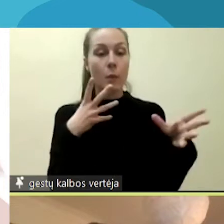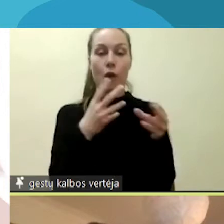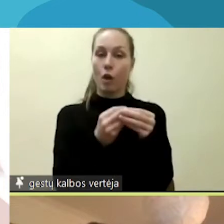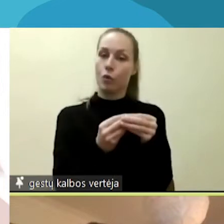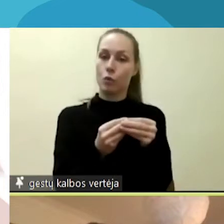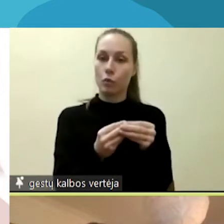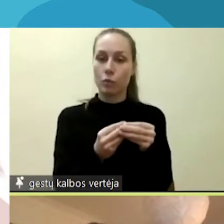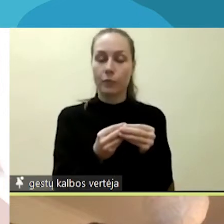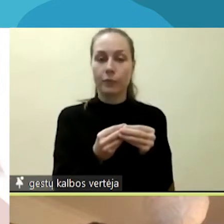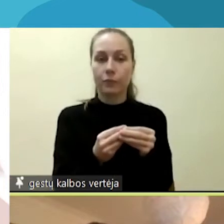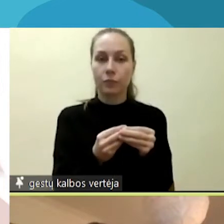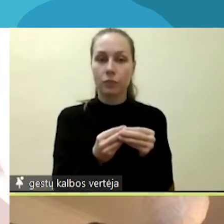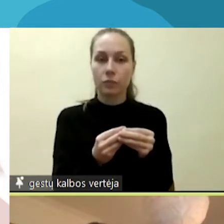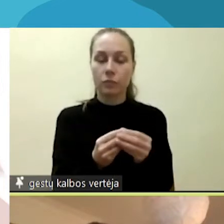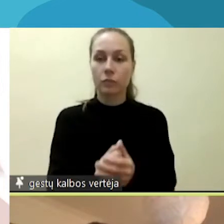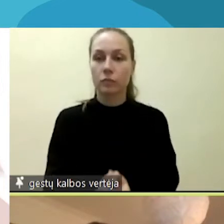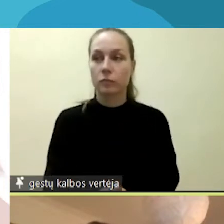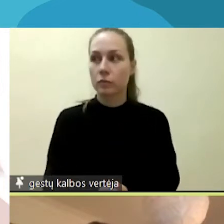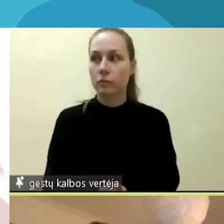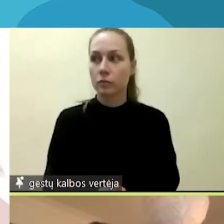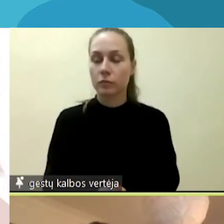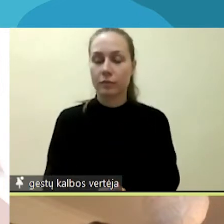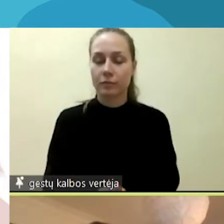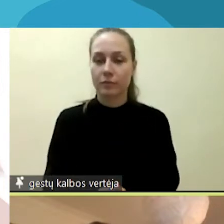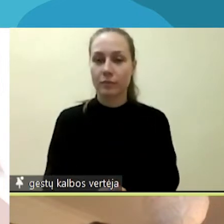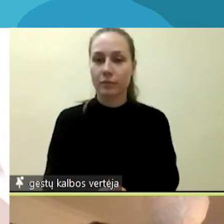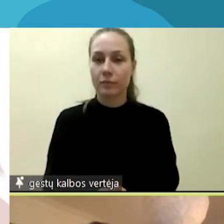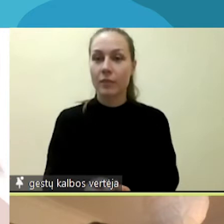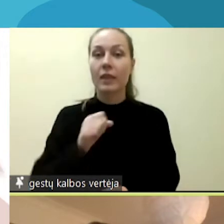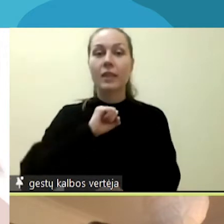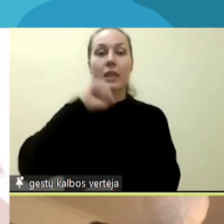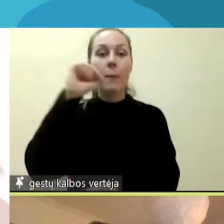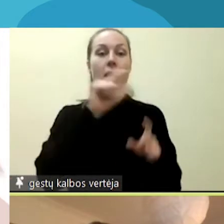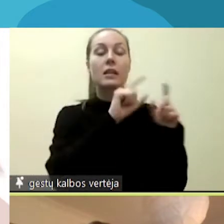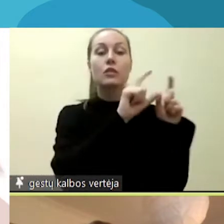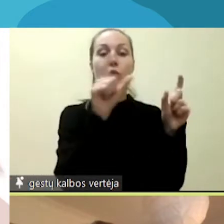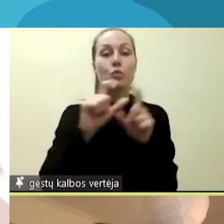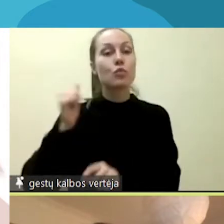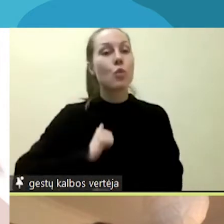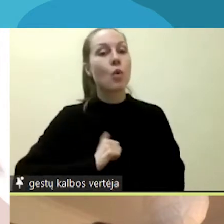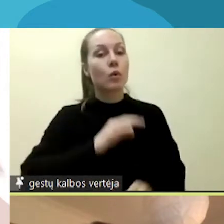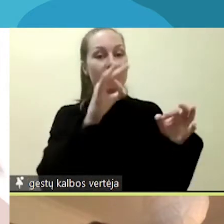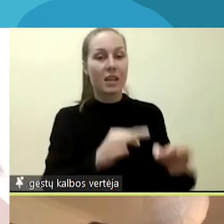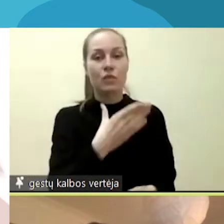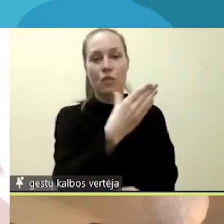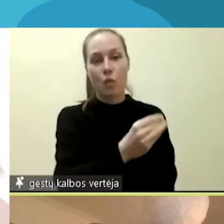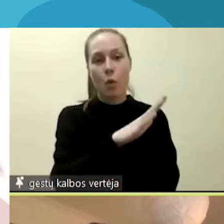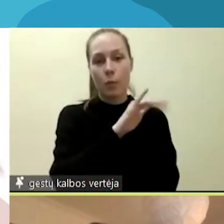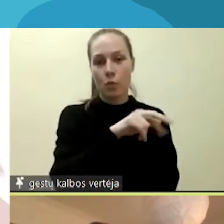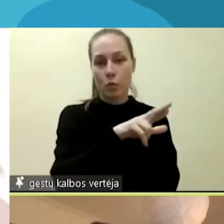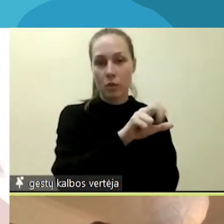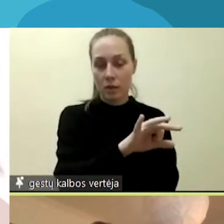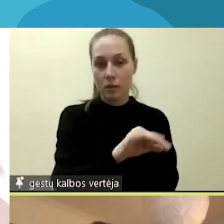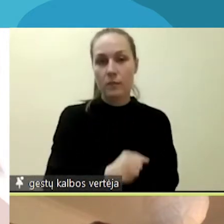has really stimulated us to thinking about our own platform and how we can take good learnings from our platform and from the